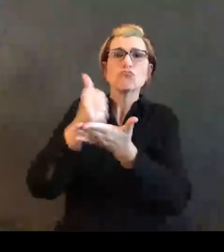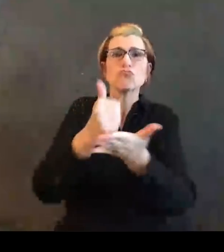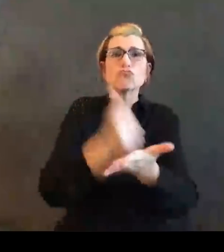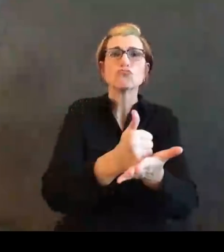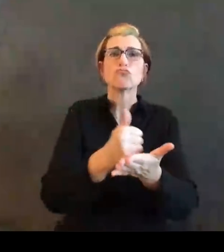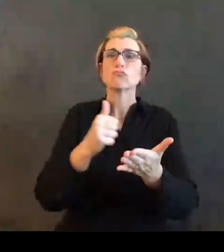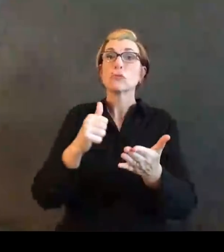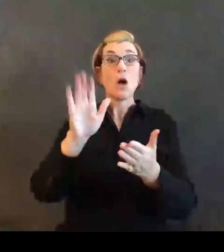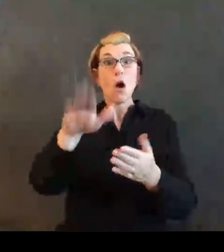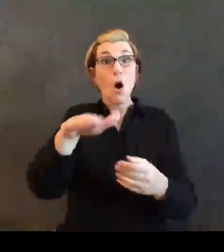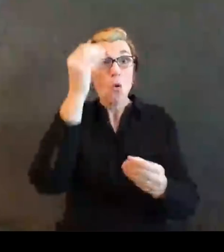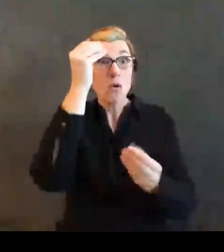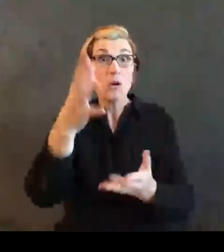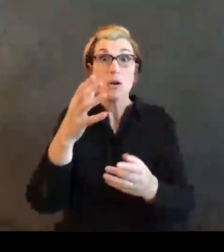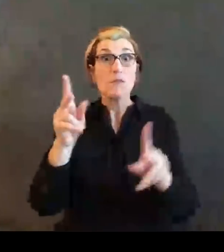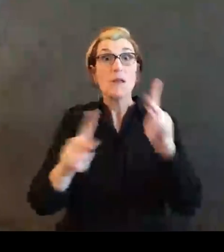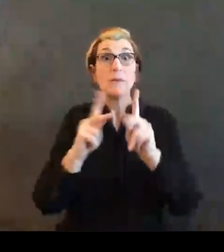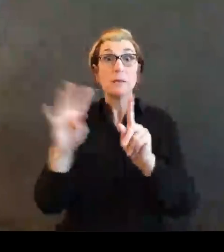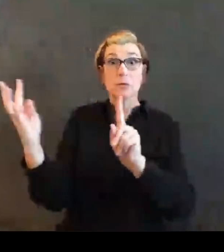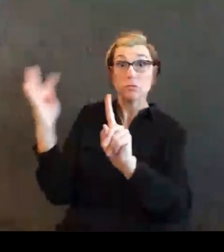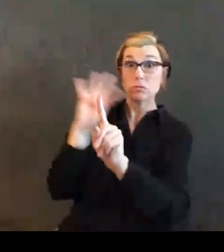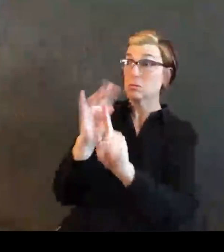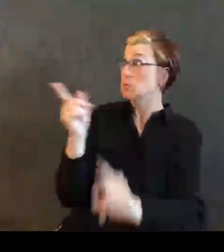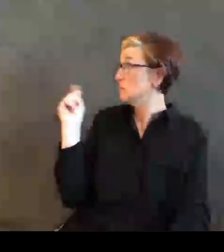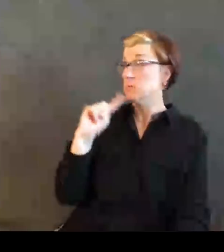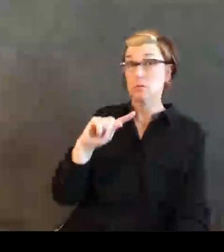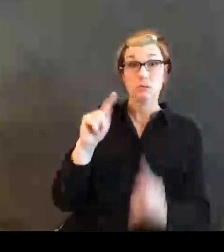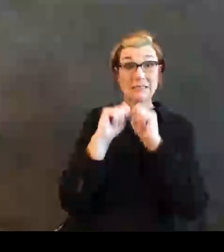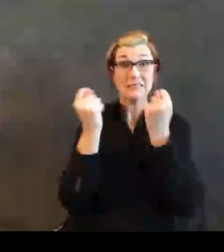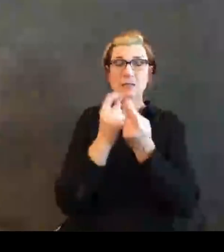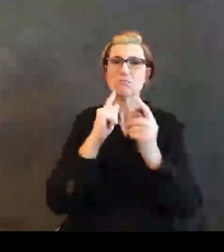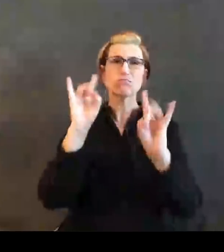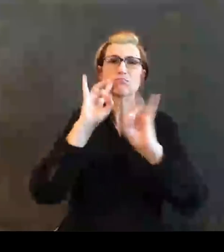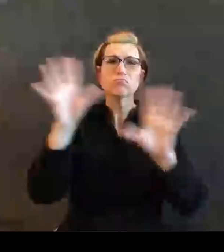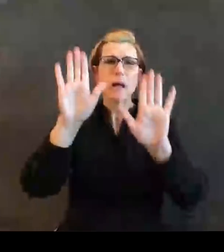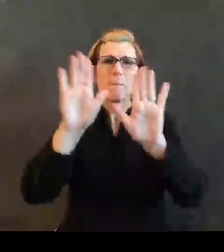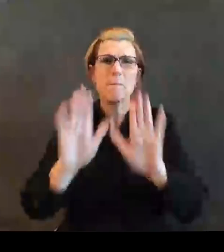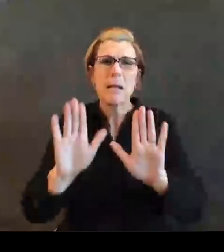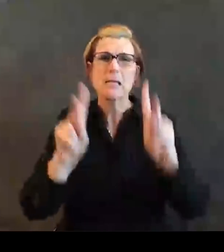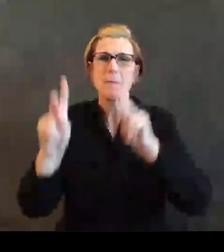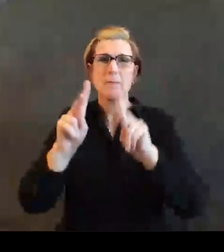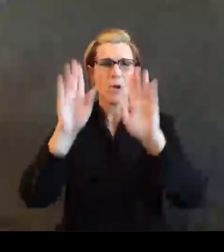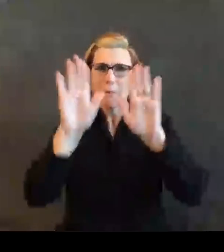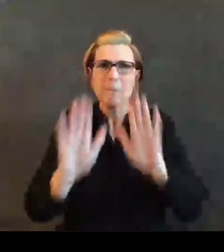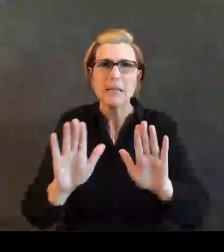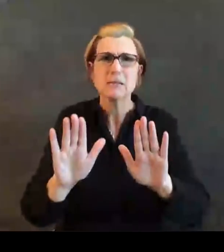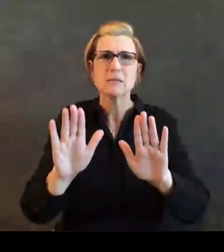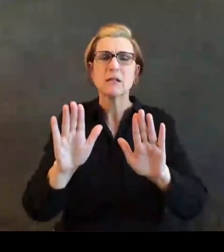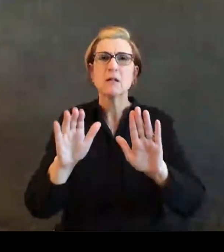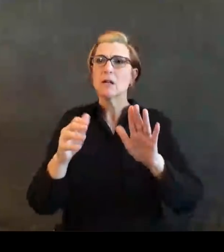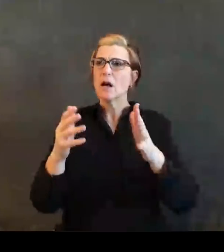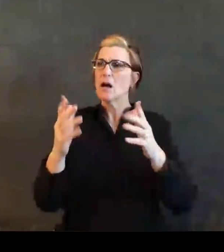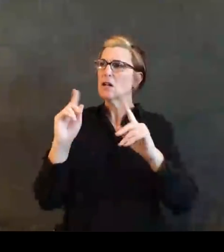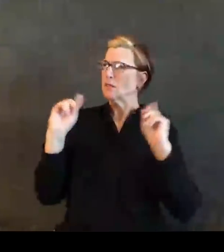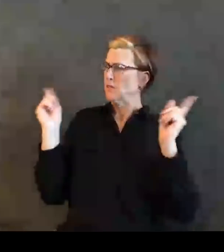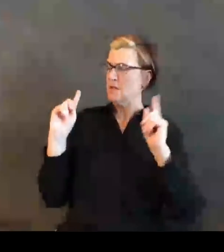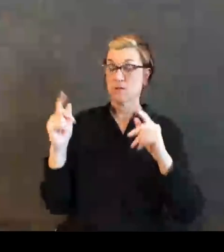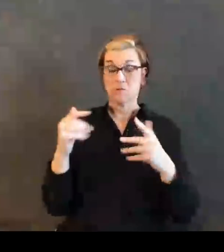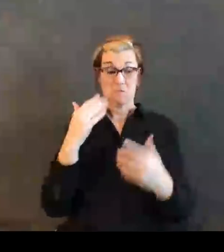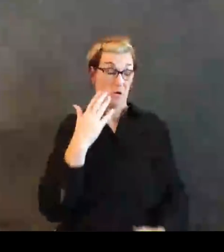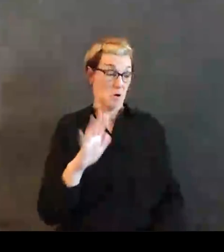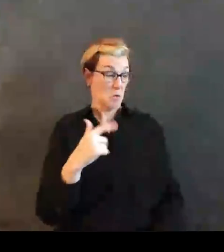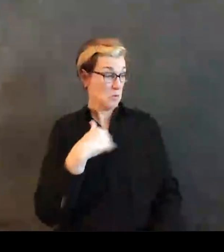way, these people are amazing. They are amazing people, and they become, I don't know, maybe I should just speak for myself, but